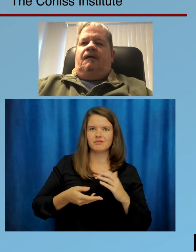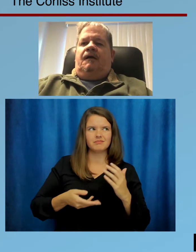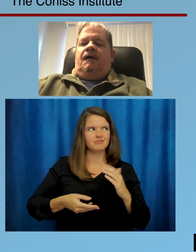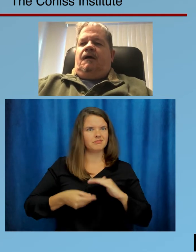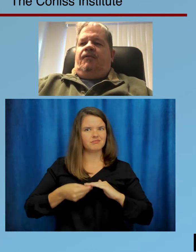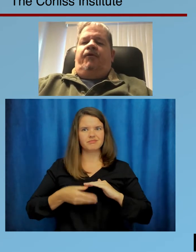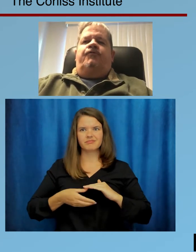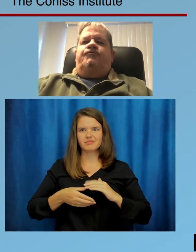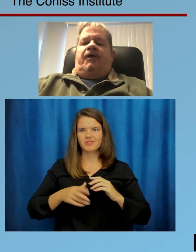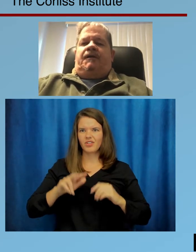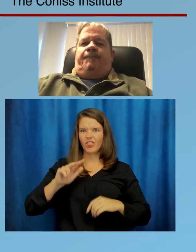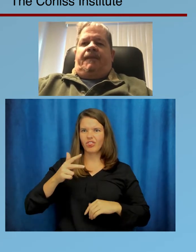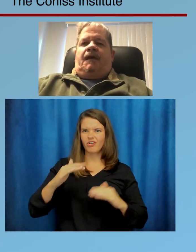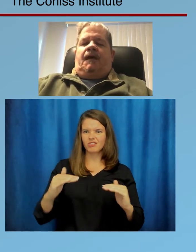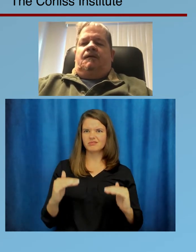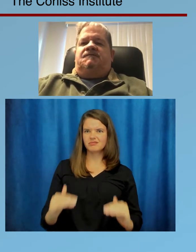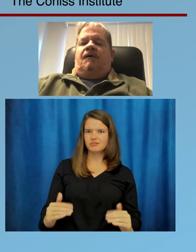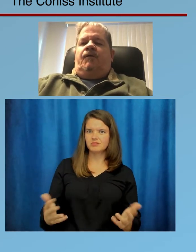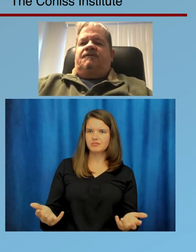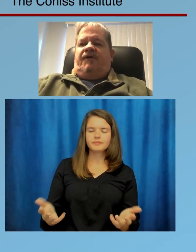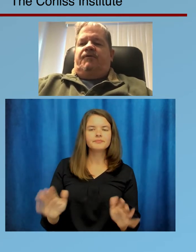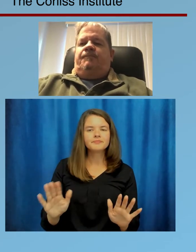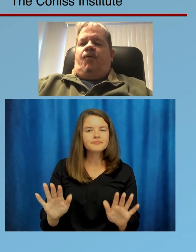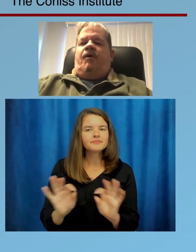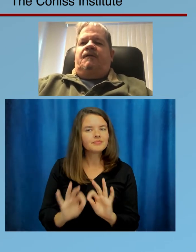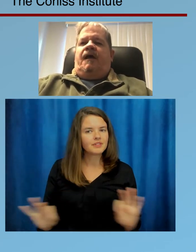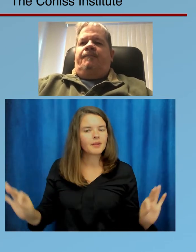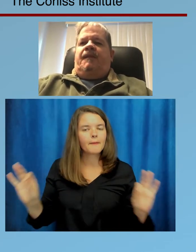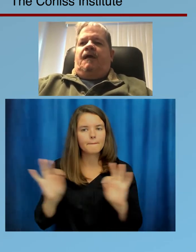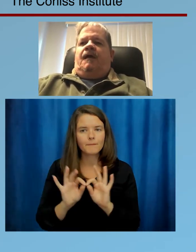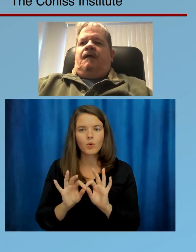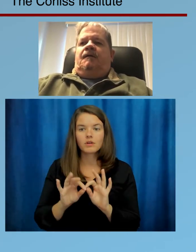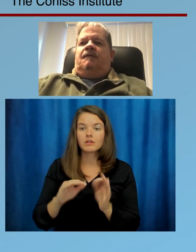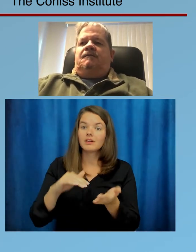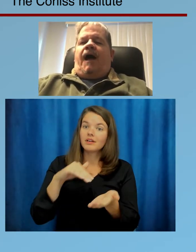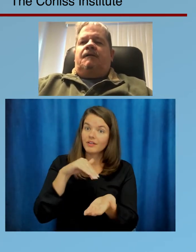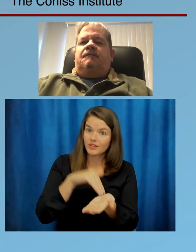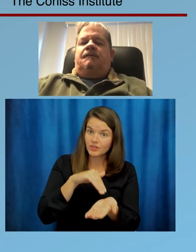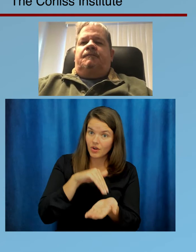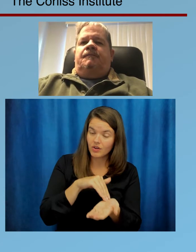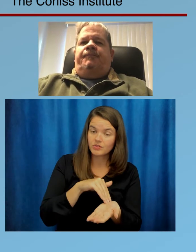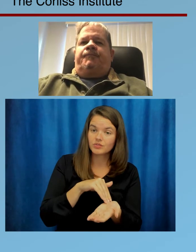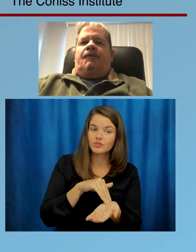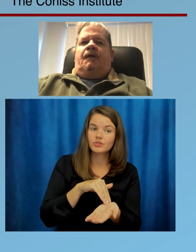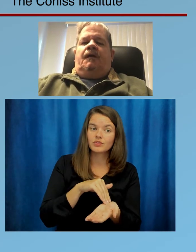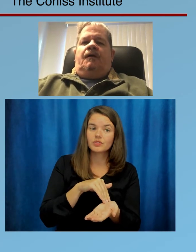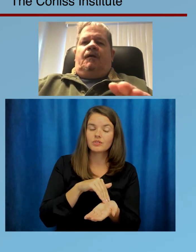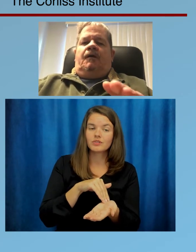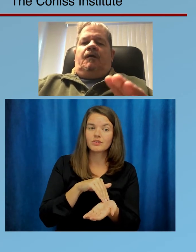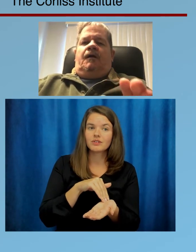they're third rate. And so it's very important that the doctor,